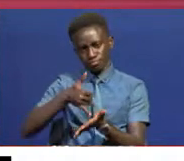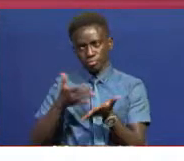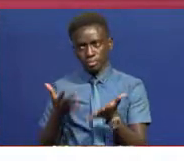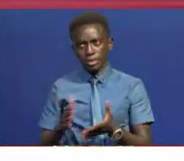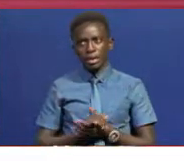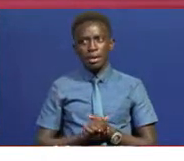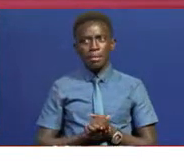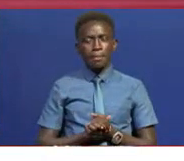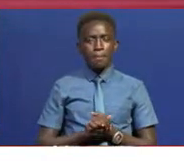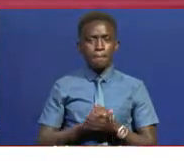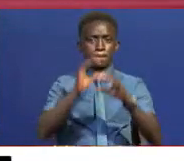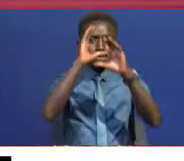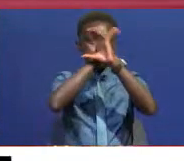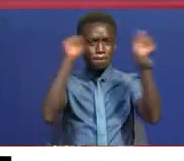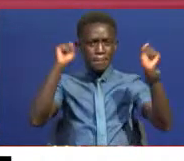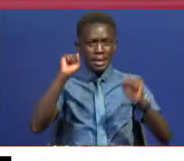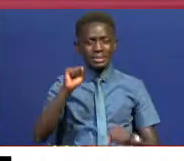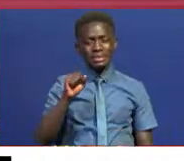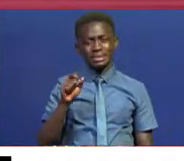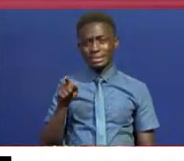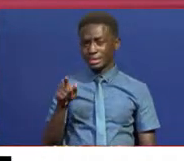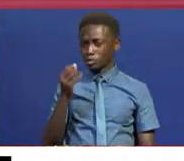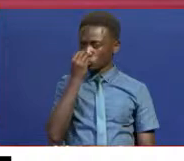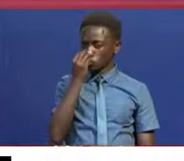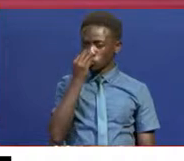tough decisions, extremely tough,